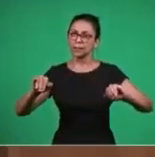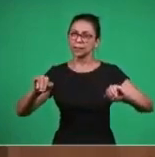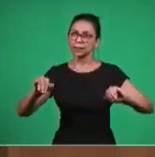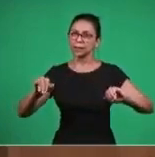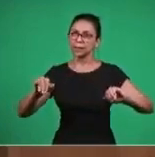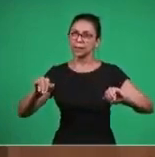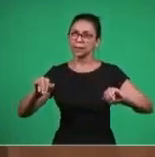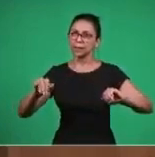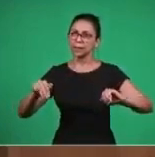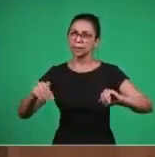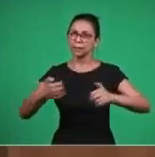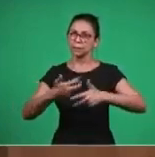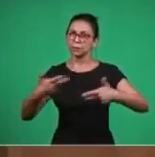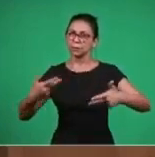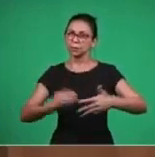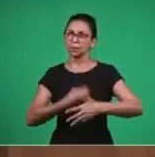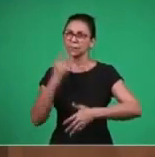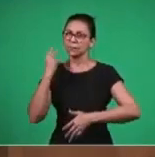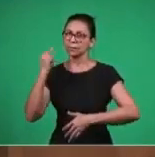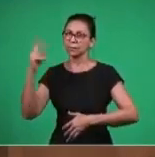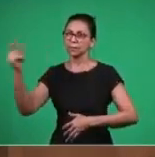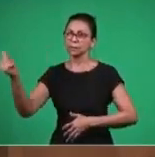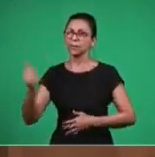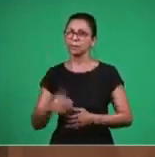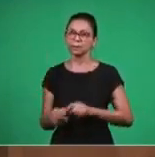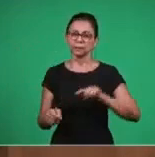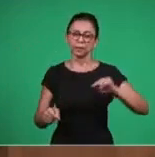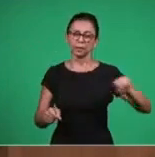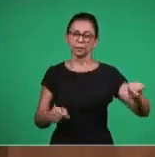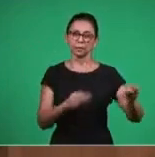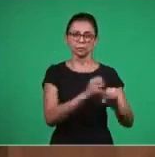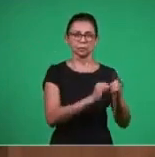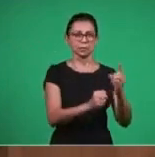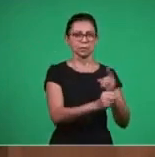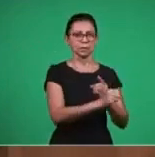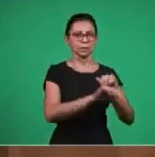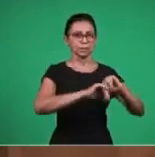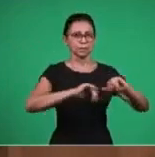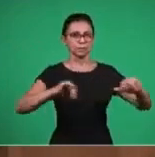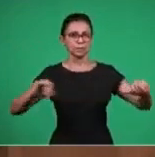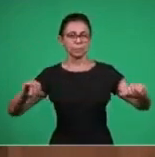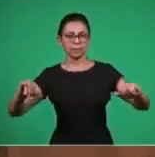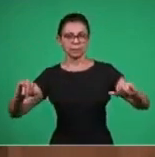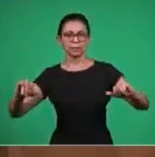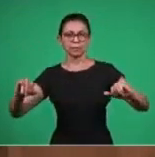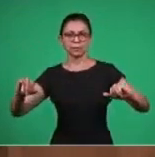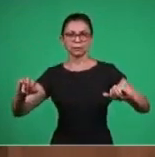into this field here in order to replace eternal life. Here is one thing.